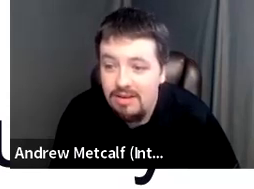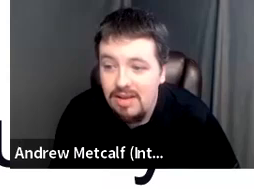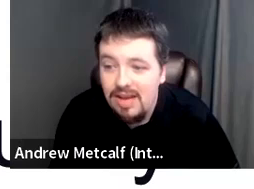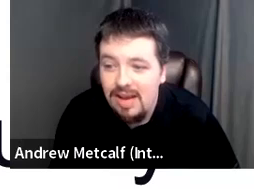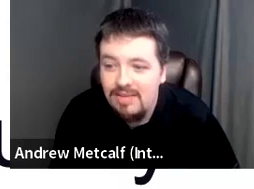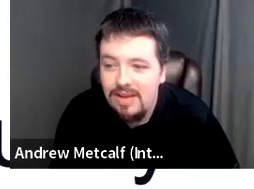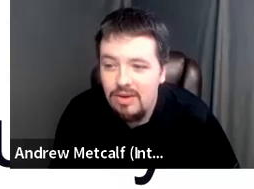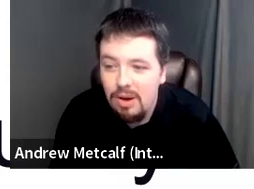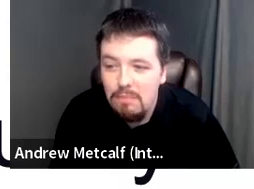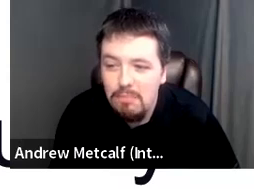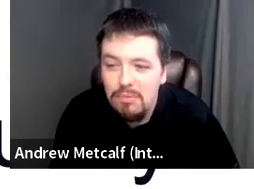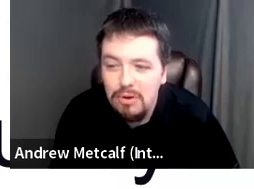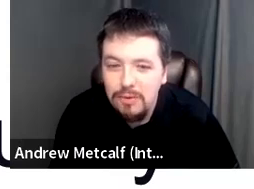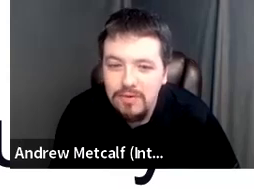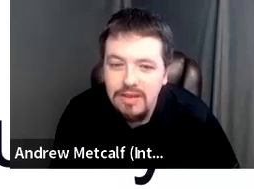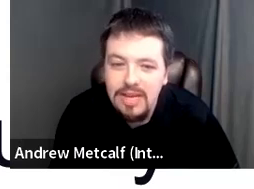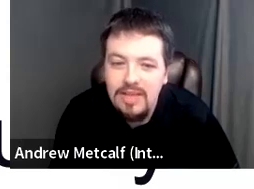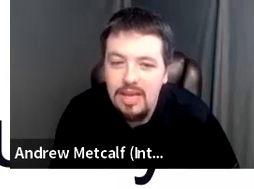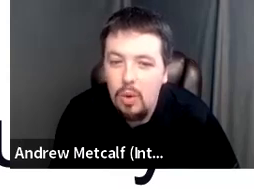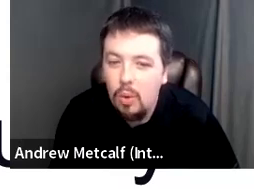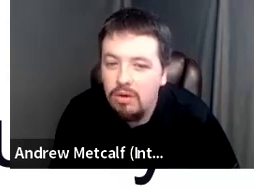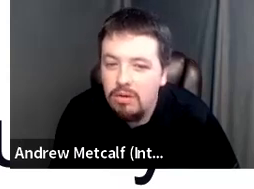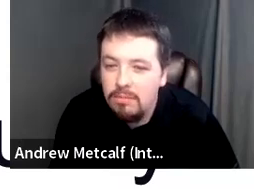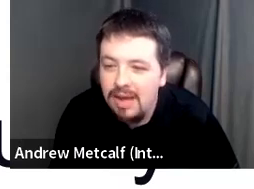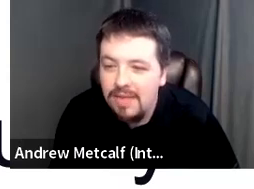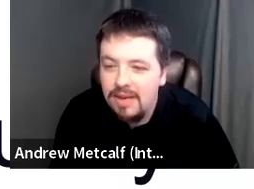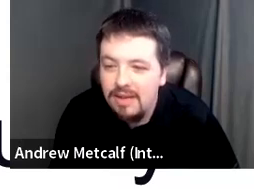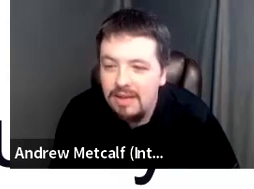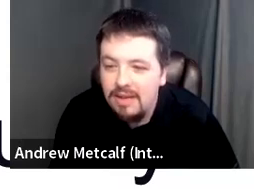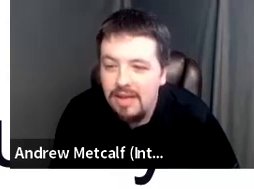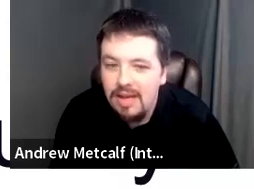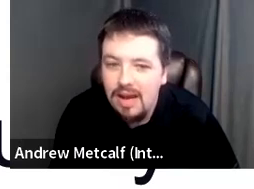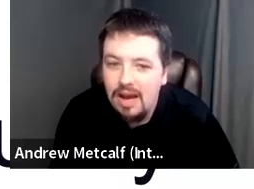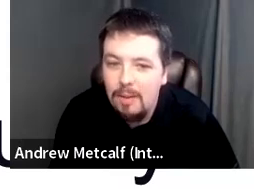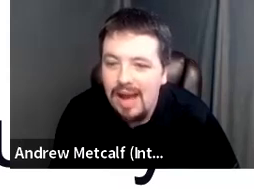Scotland. They taught mostly the oral method.